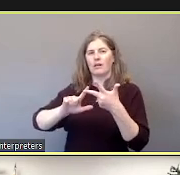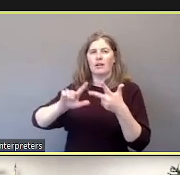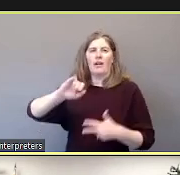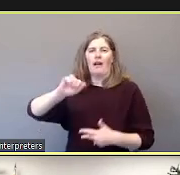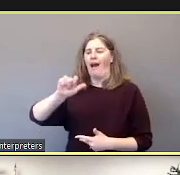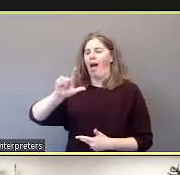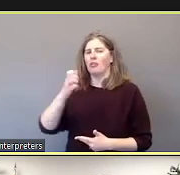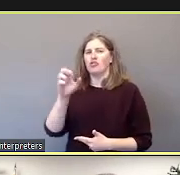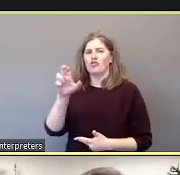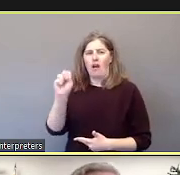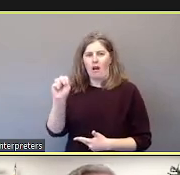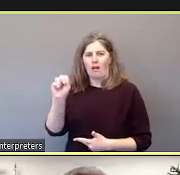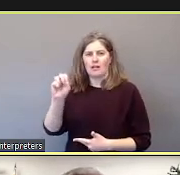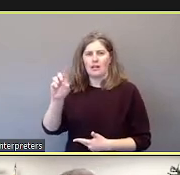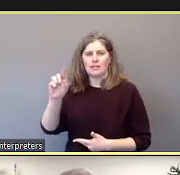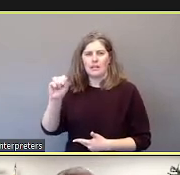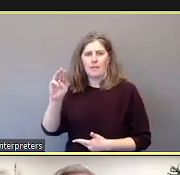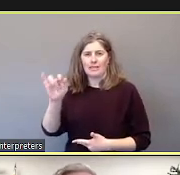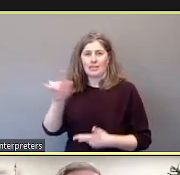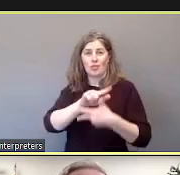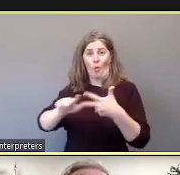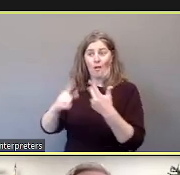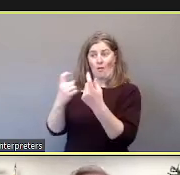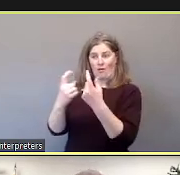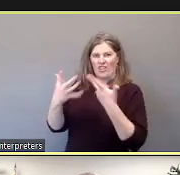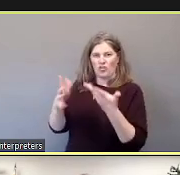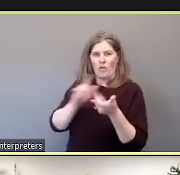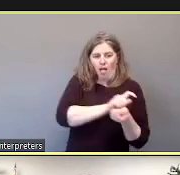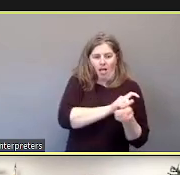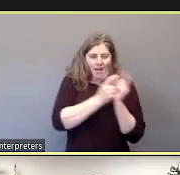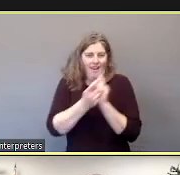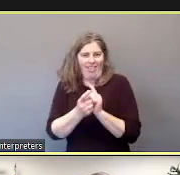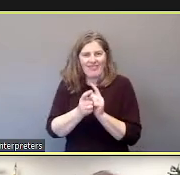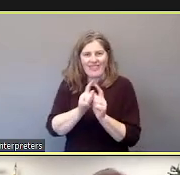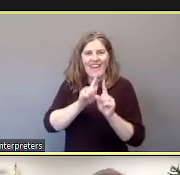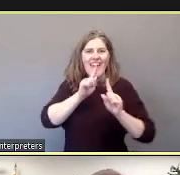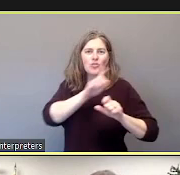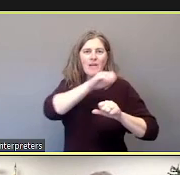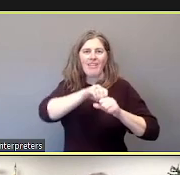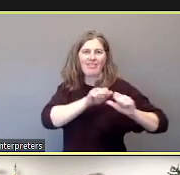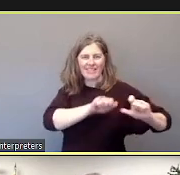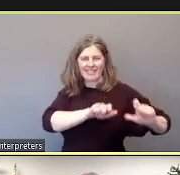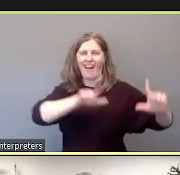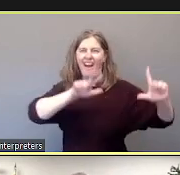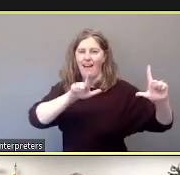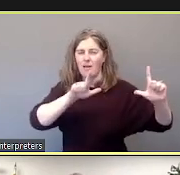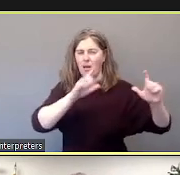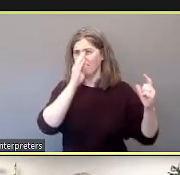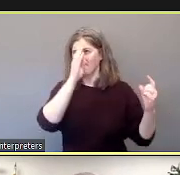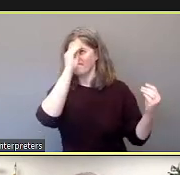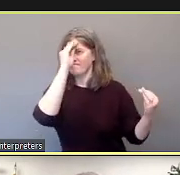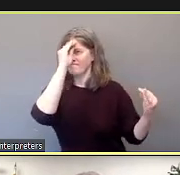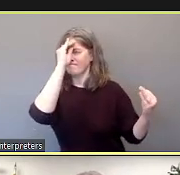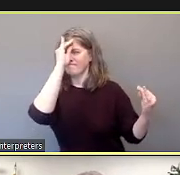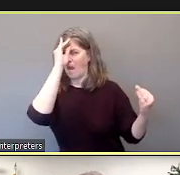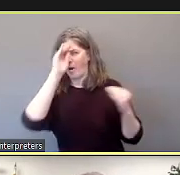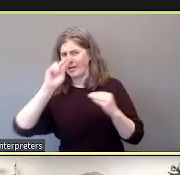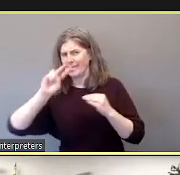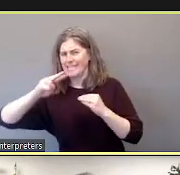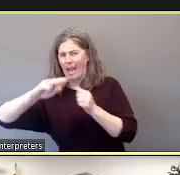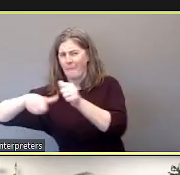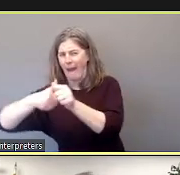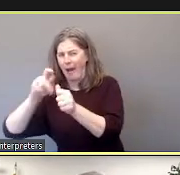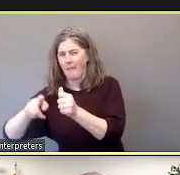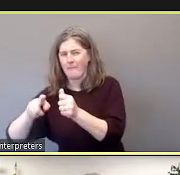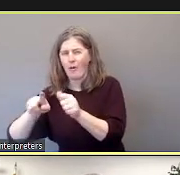We've converted the answers to some of those questions into slides, so you might want to be thinking about another question